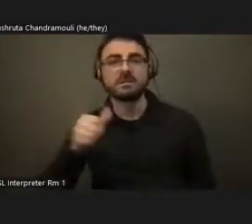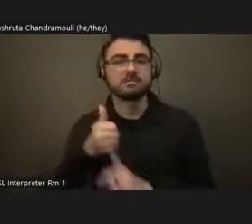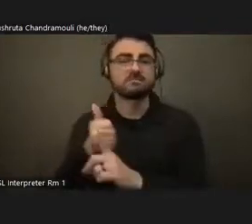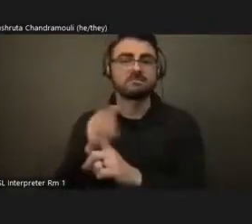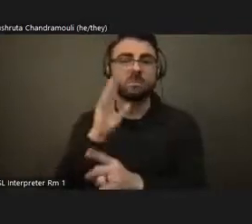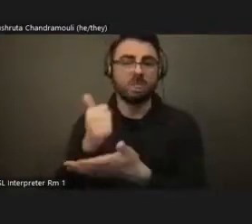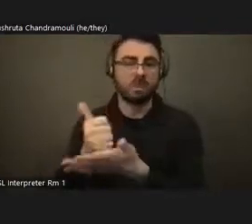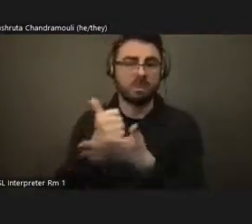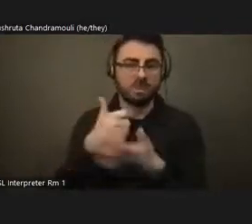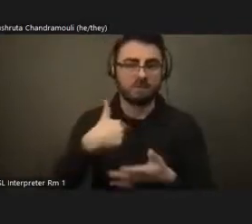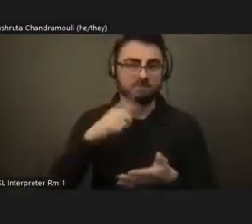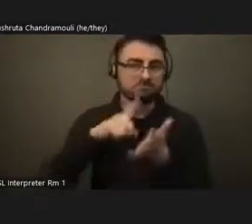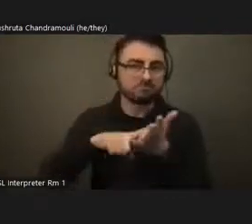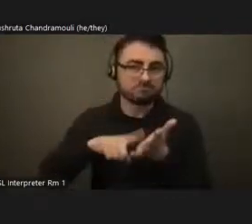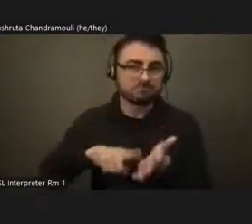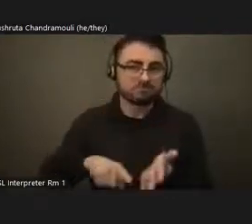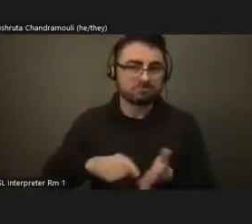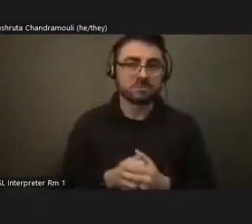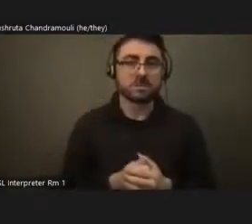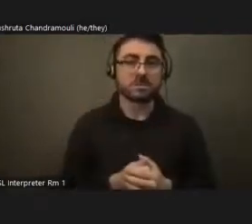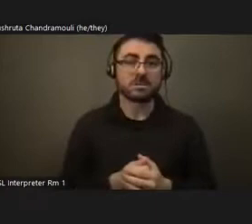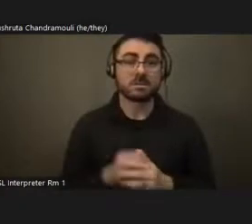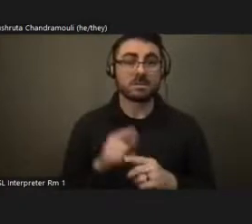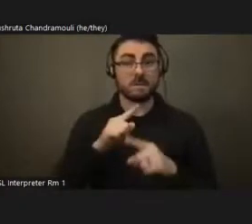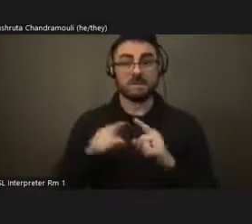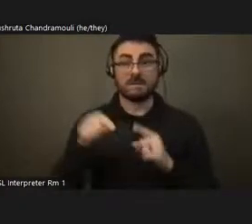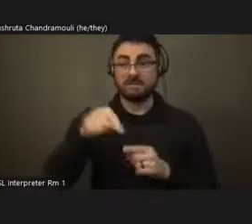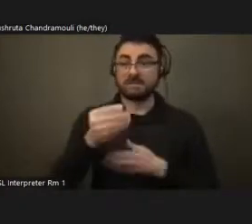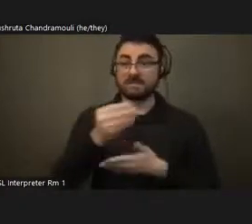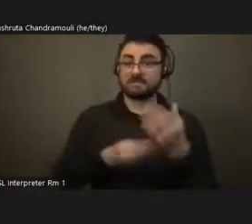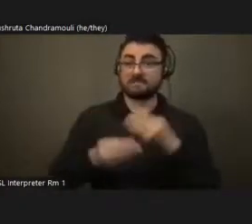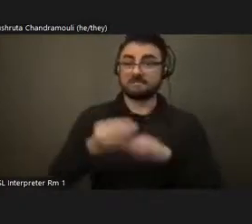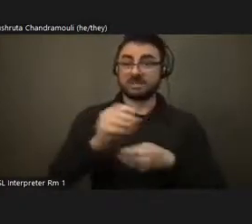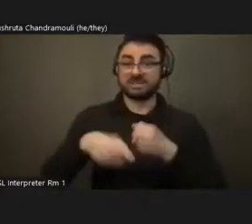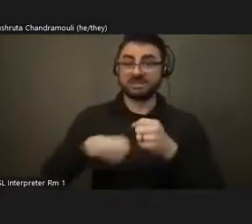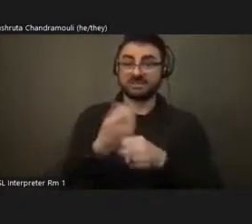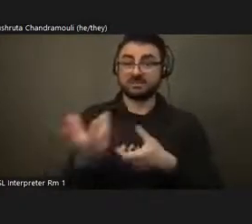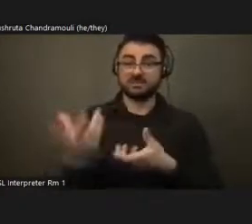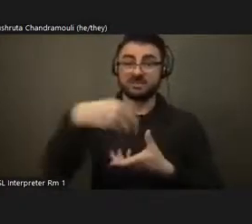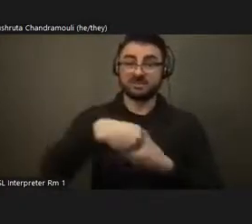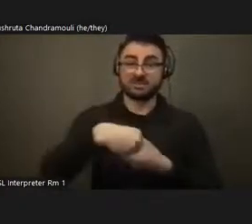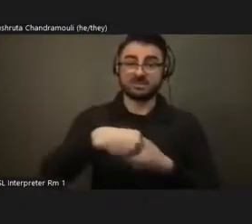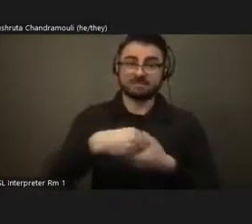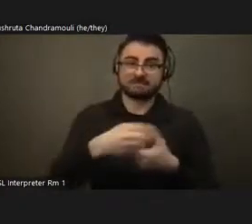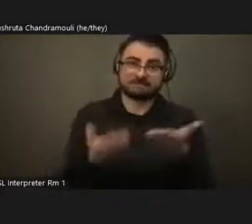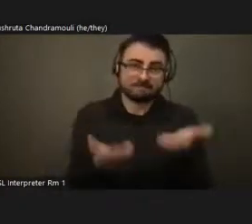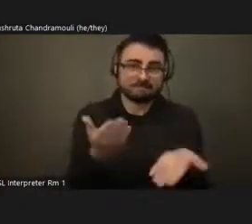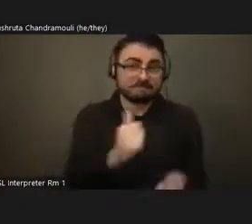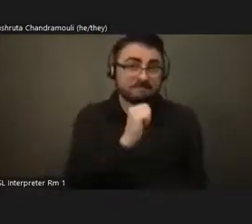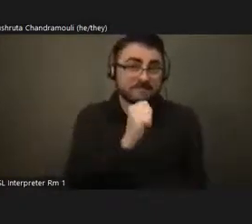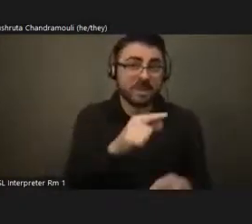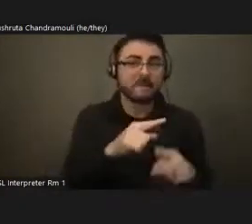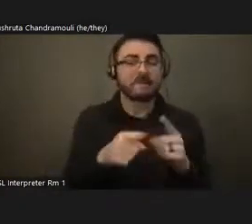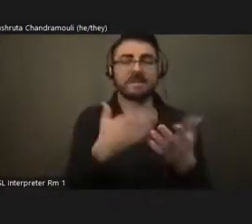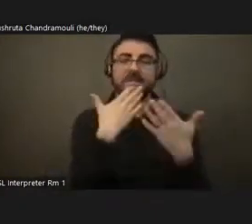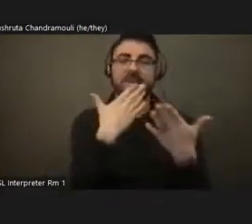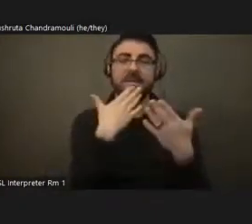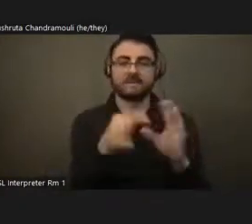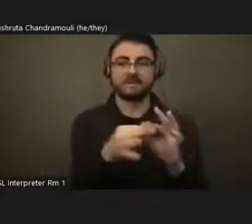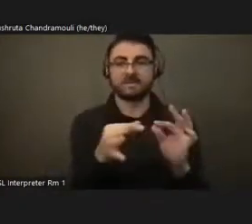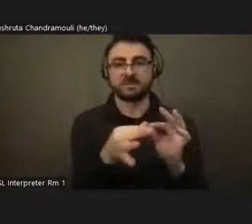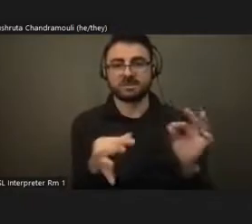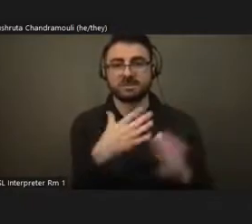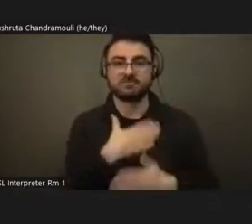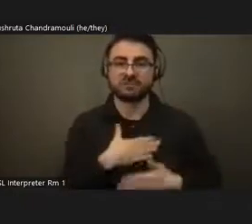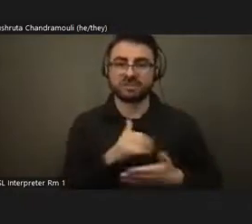Frankly, I don't know if we'll be able to get it into this budget year yet, but it is worth asking the question. So thank you. I appreciate